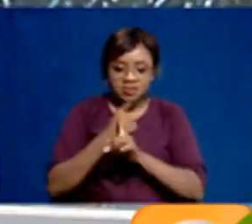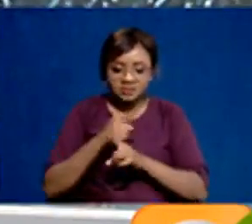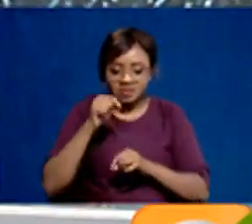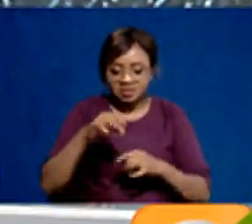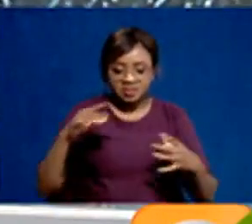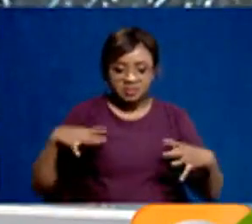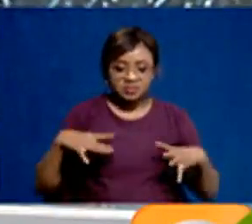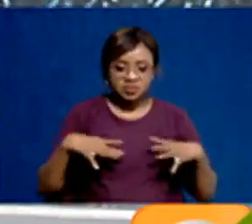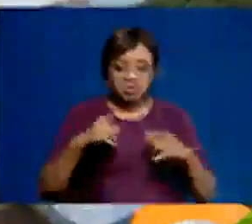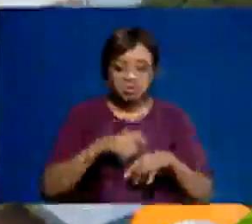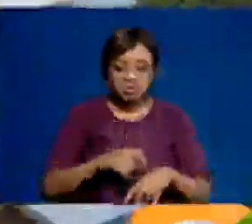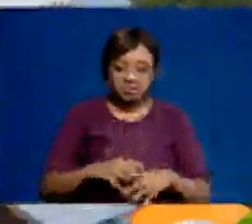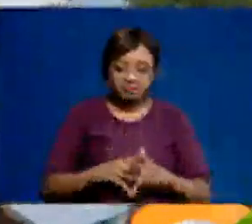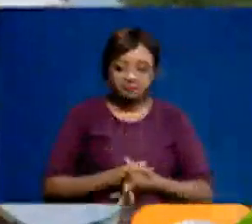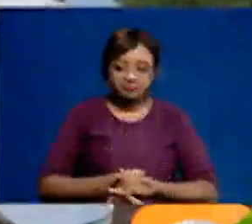Christmas period.